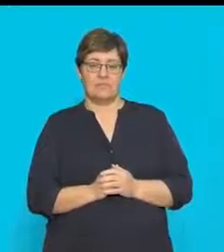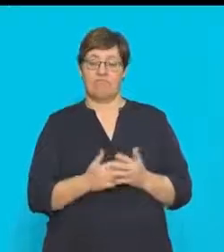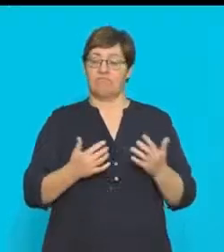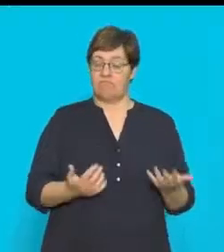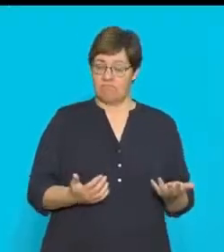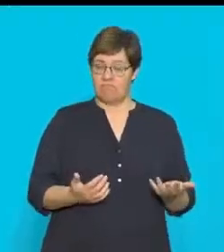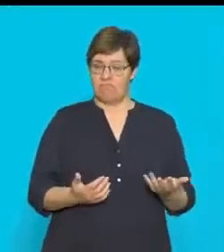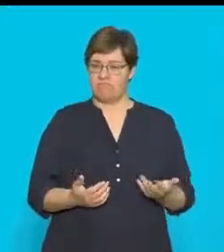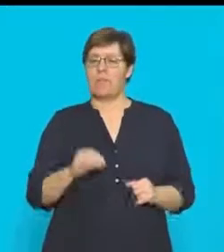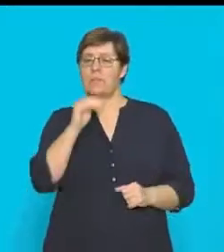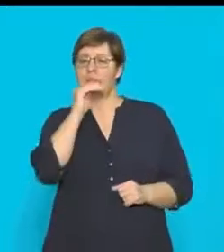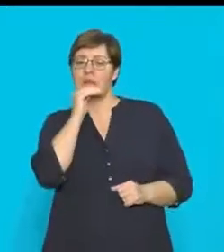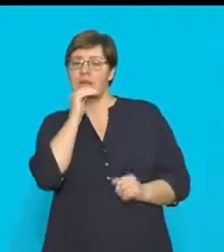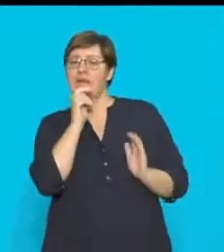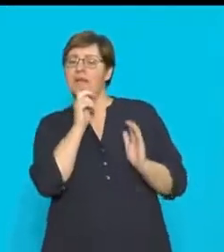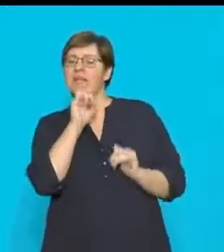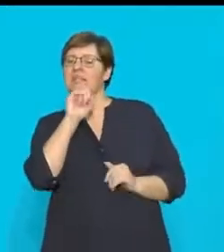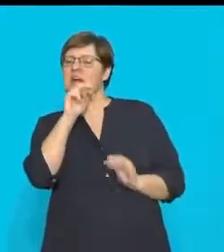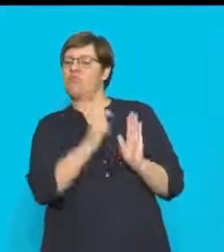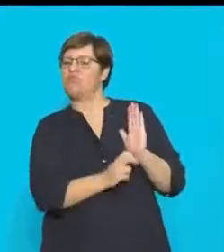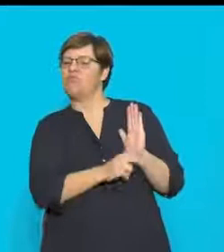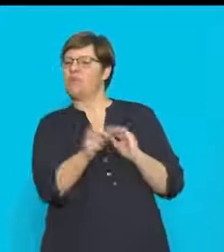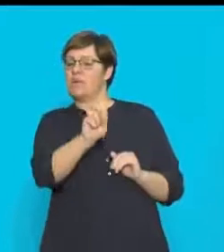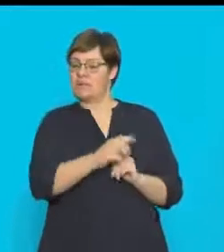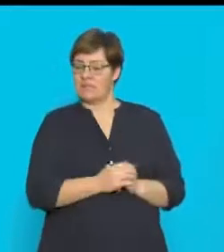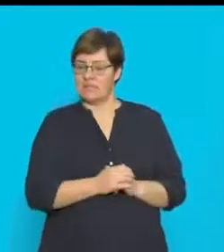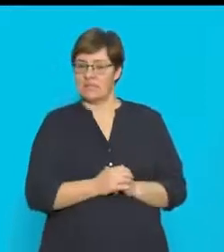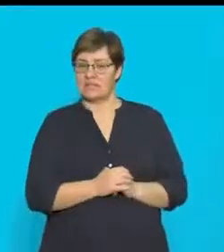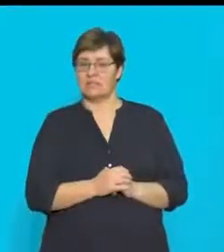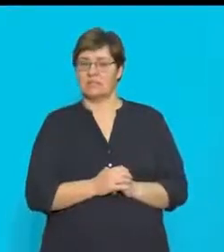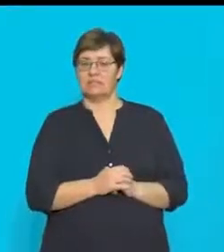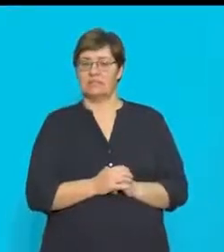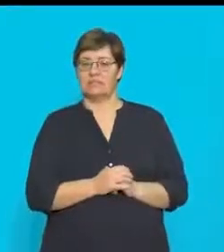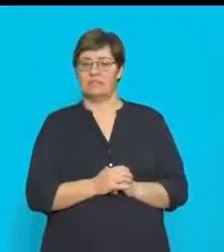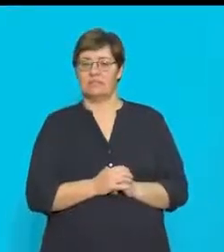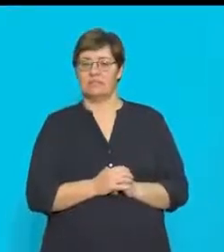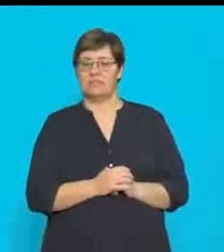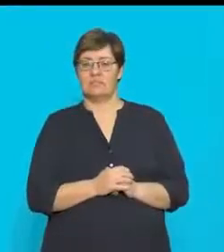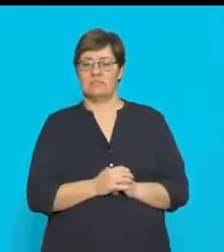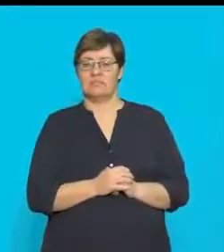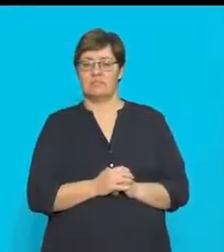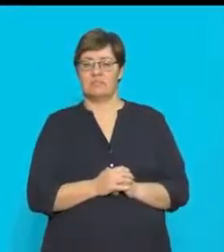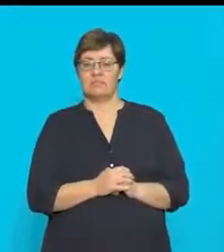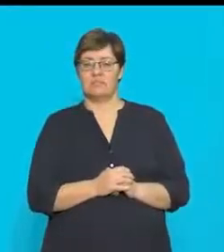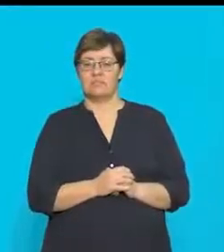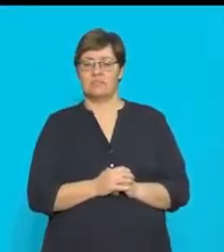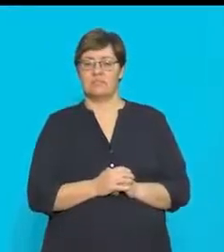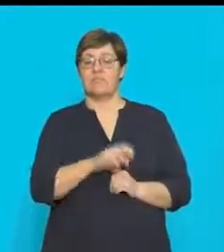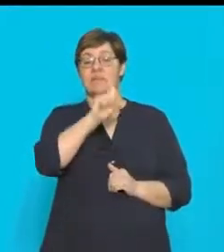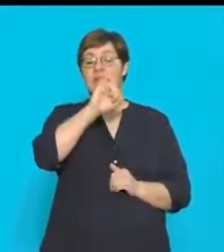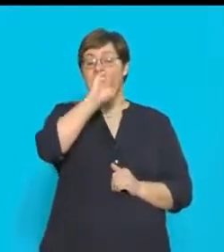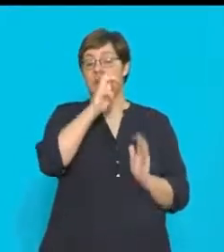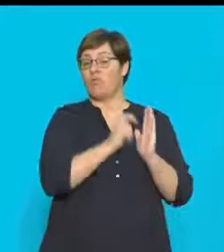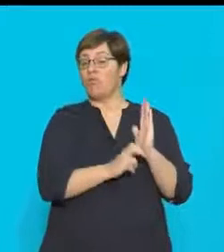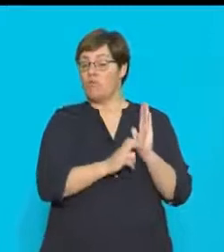So what is the sine rule? So the sine rule, let me just clean this up first. So what is the sine rule? The sine